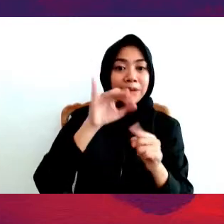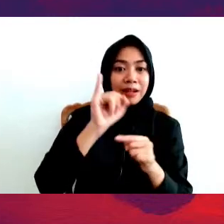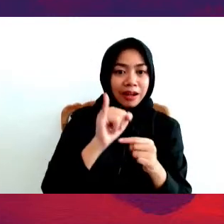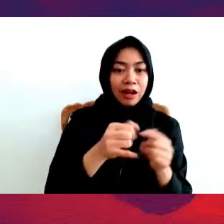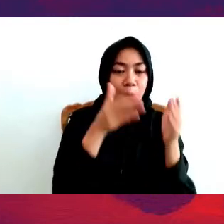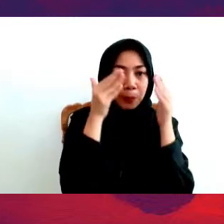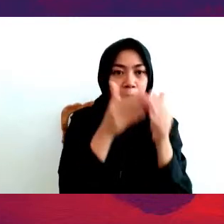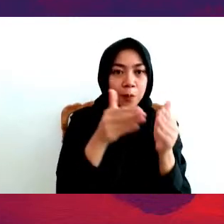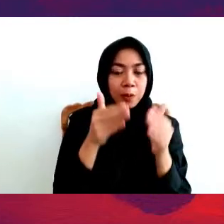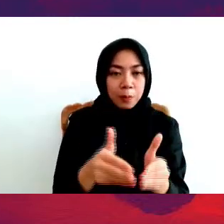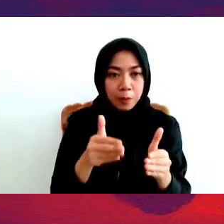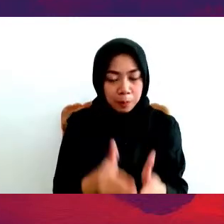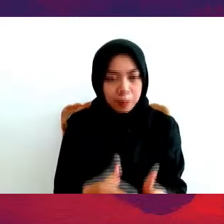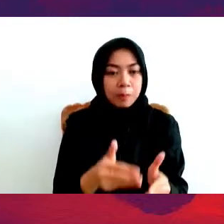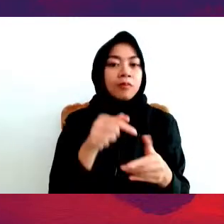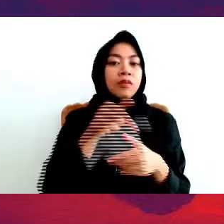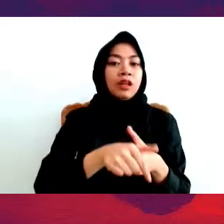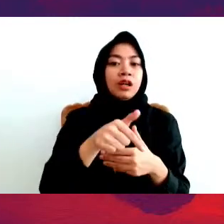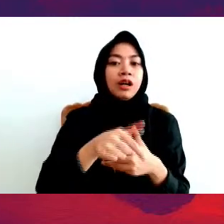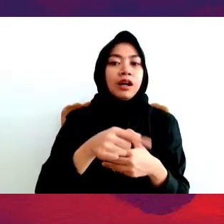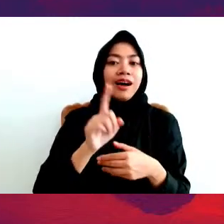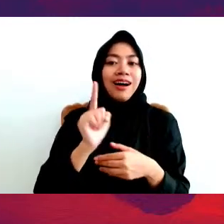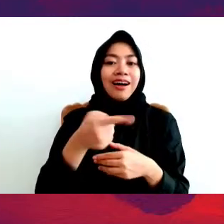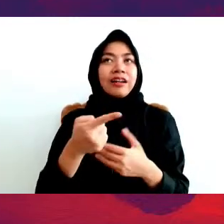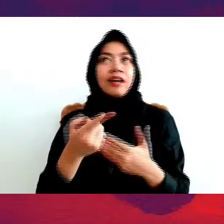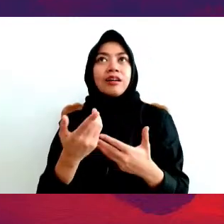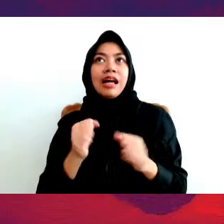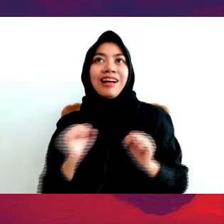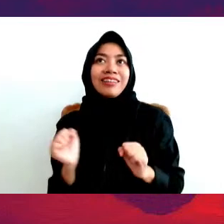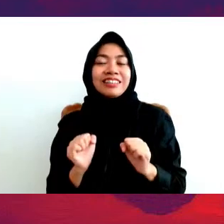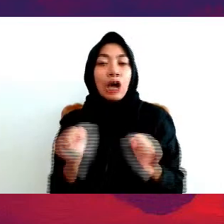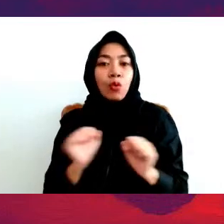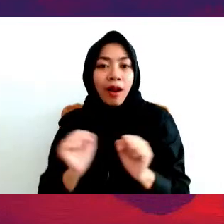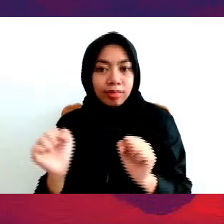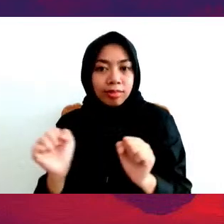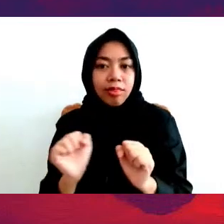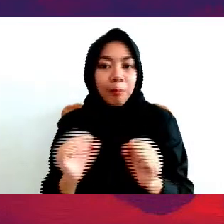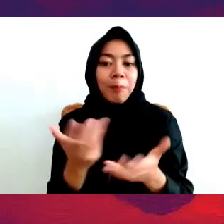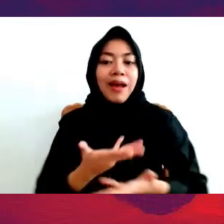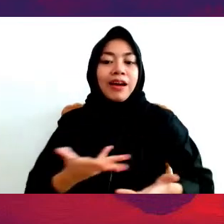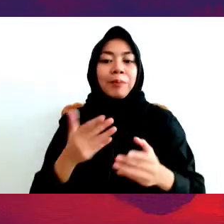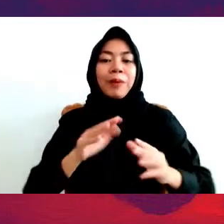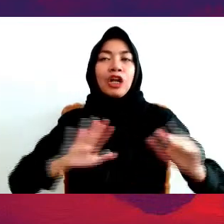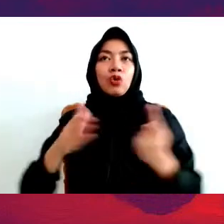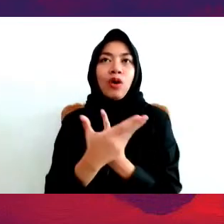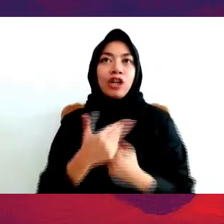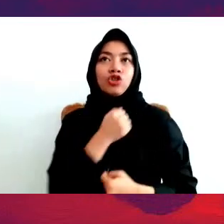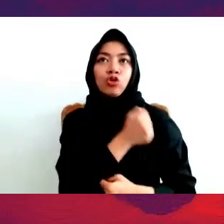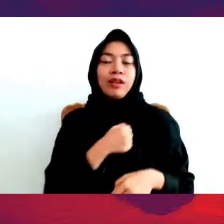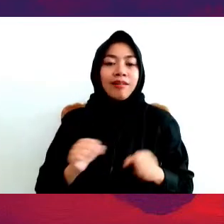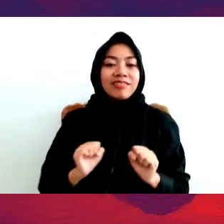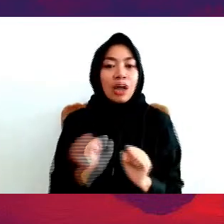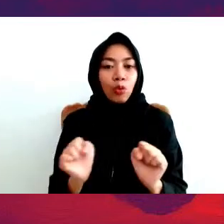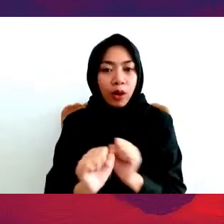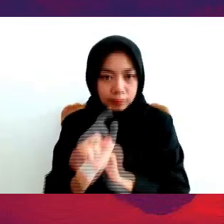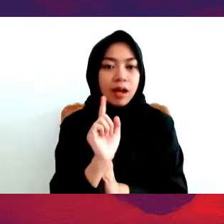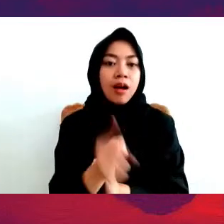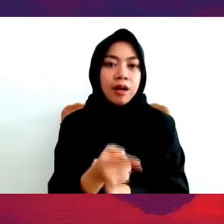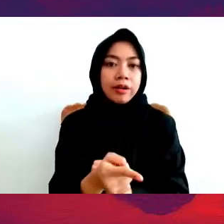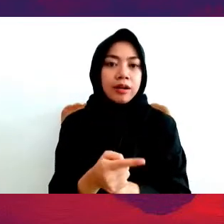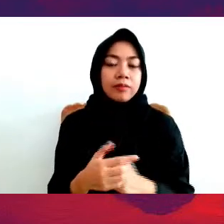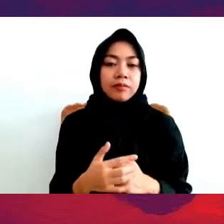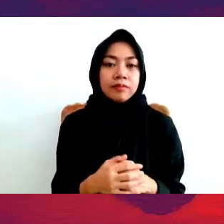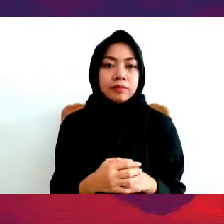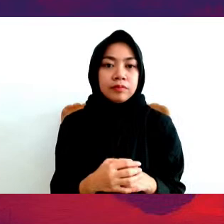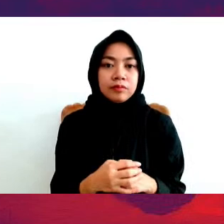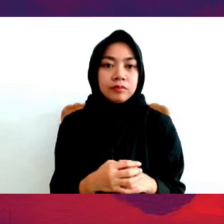likely to be covered by emergency social protection. So it would lead us to assume that countries in